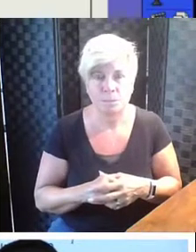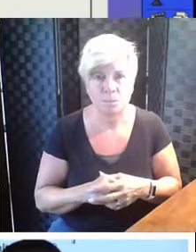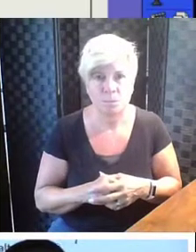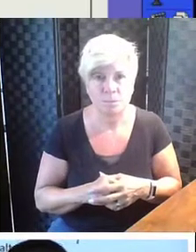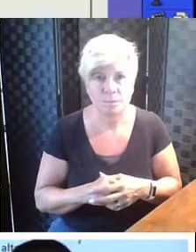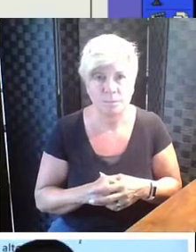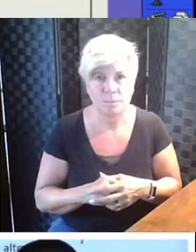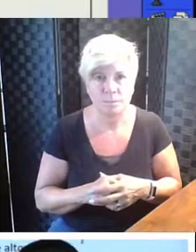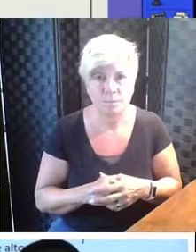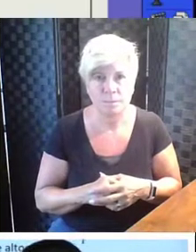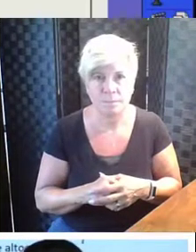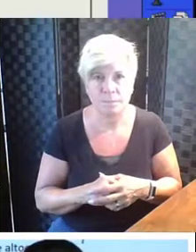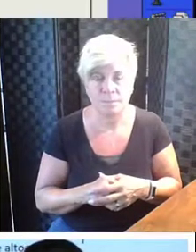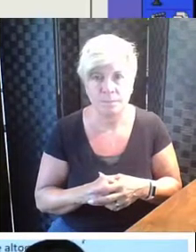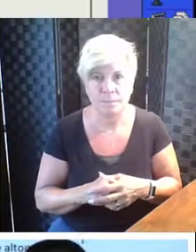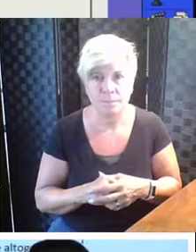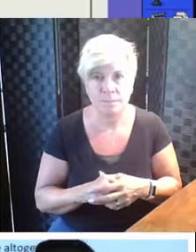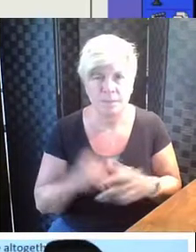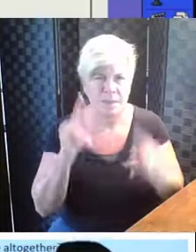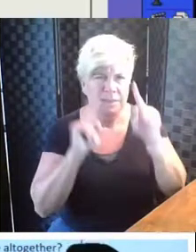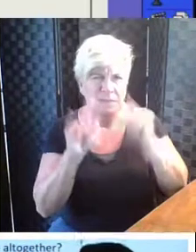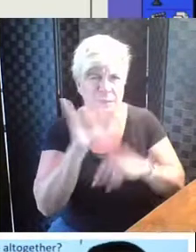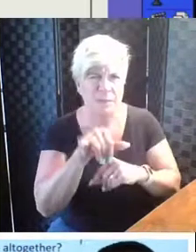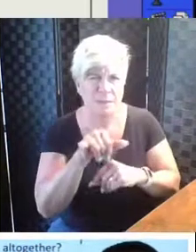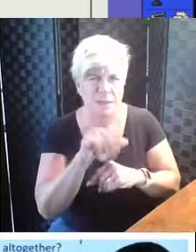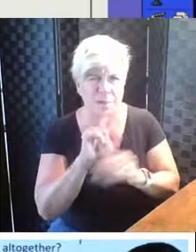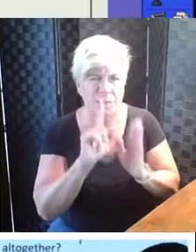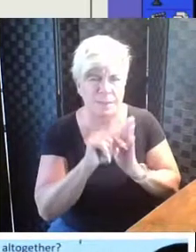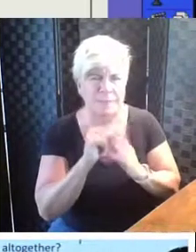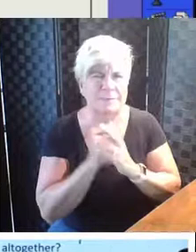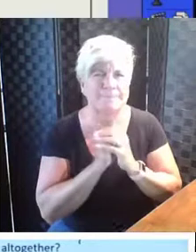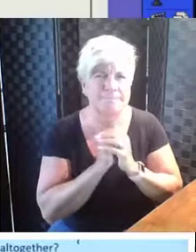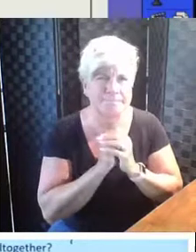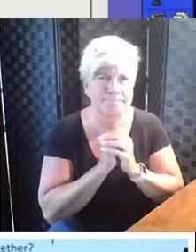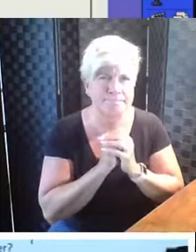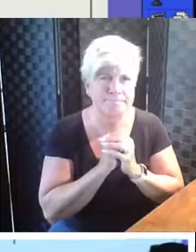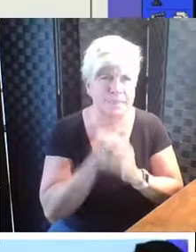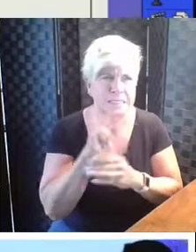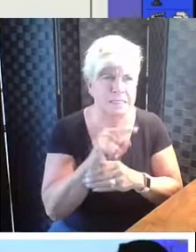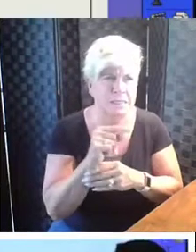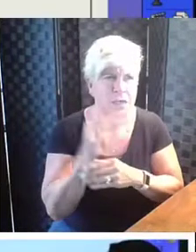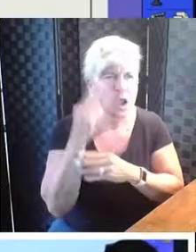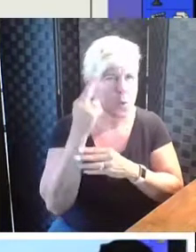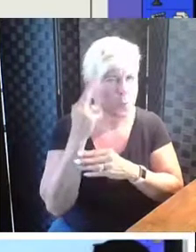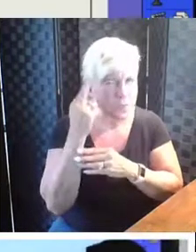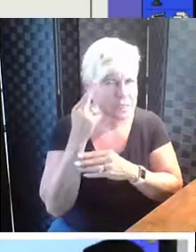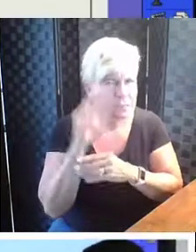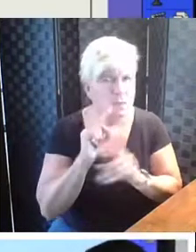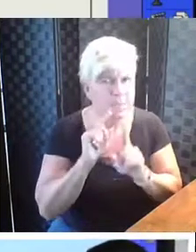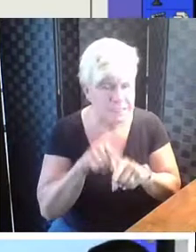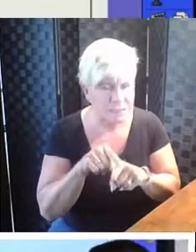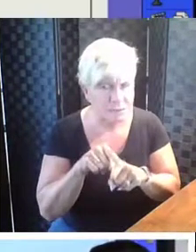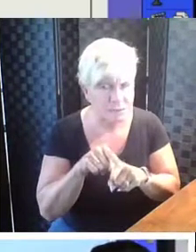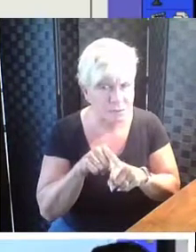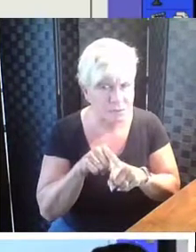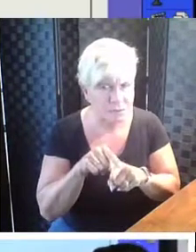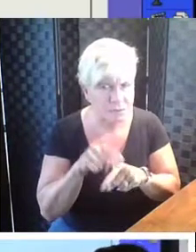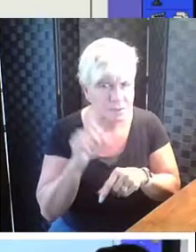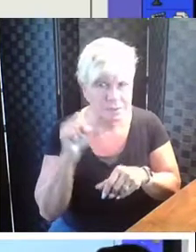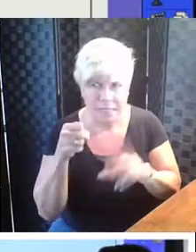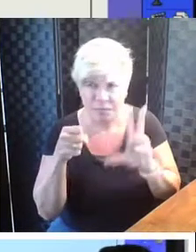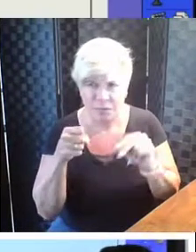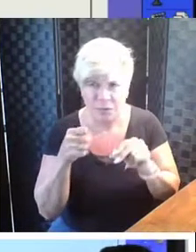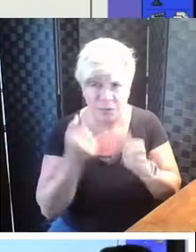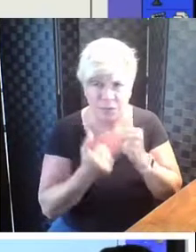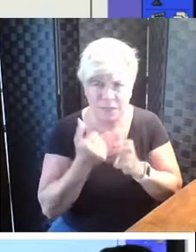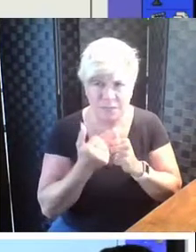next to your number. Think about this a second. Is this a reasonable answer? Yes or